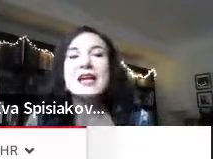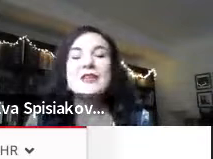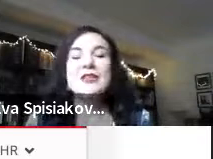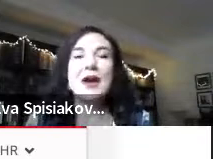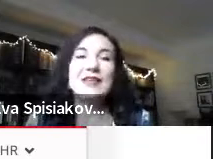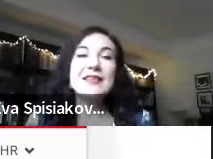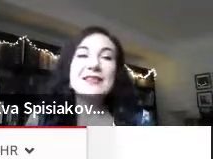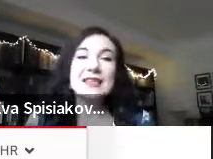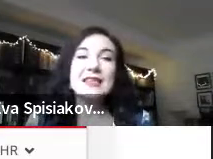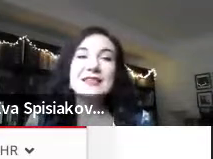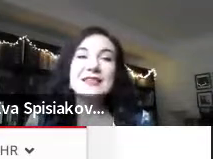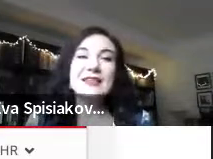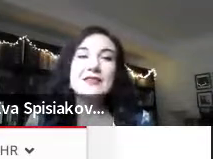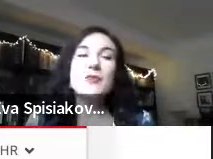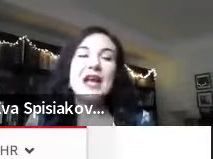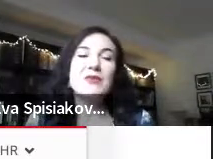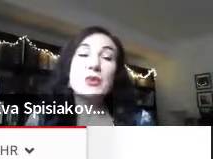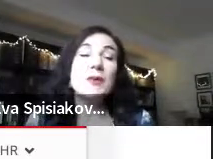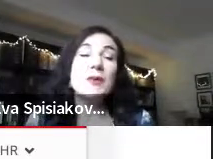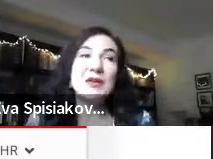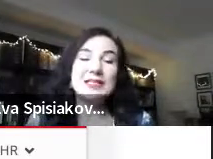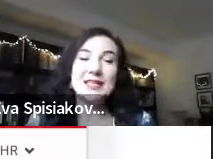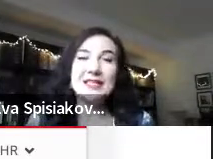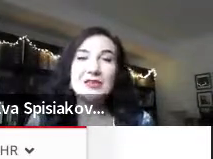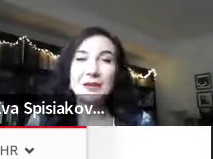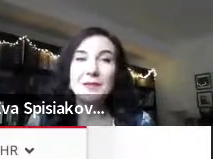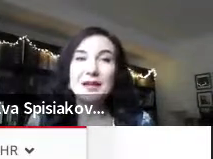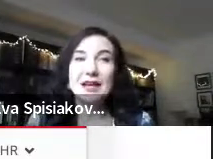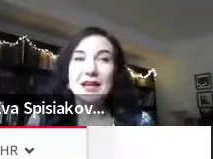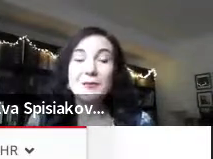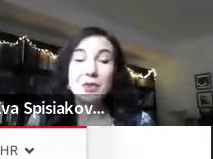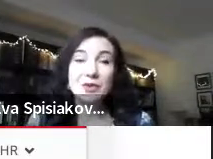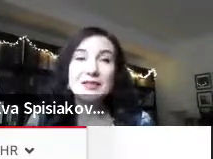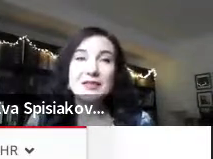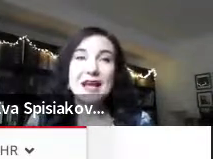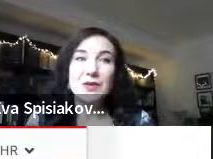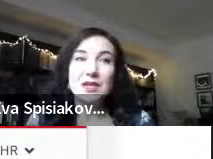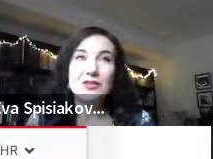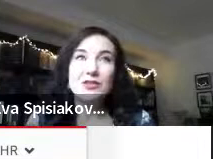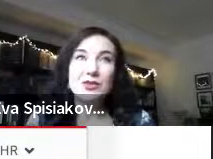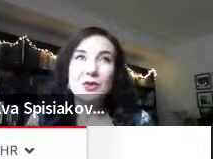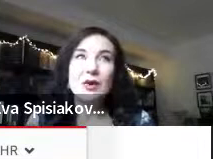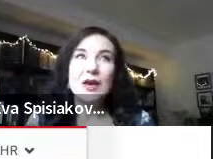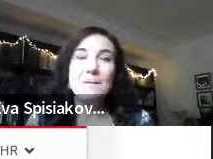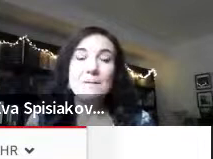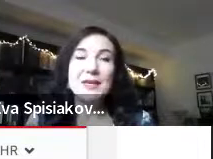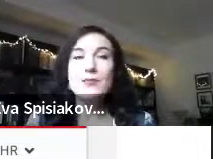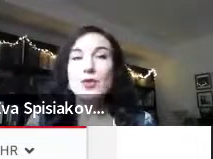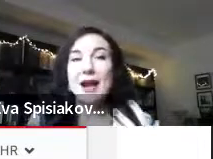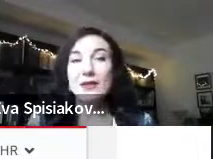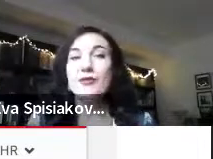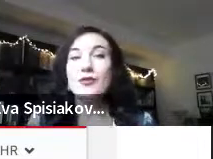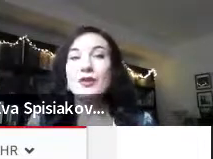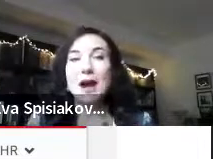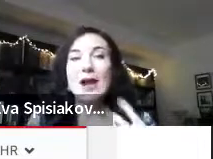of. So I think that the way we talk about these things is incredibly important, and we need to